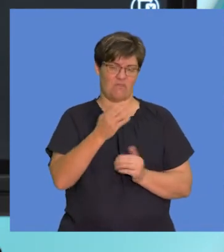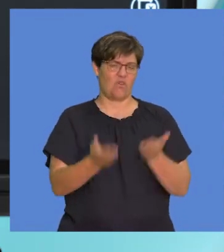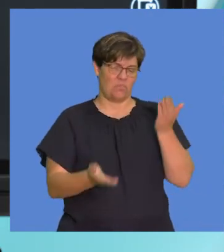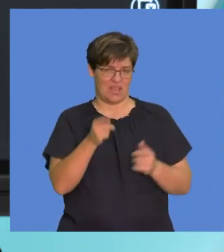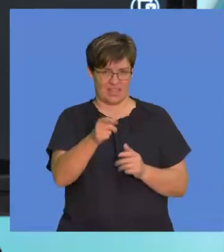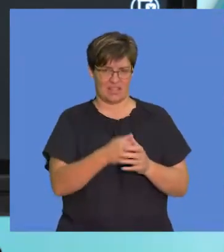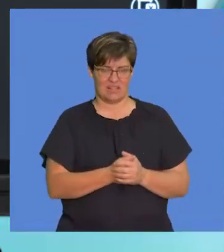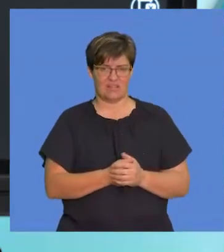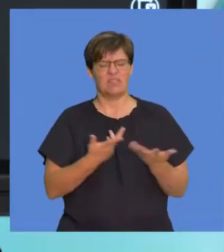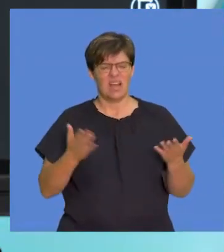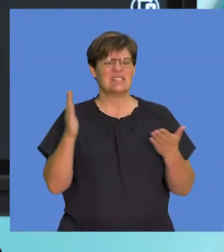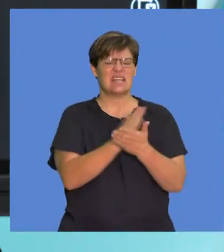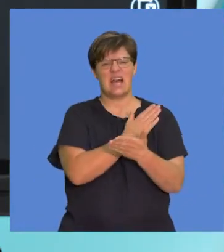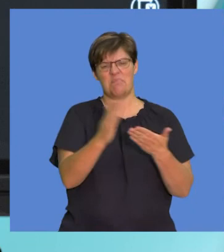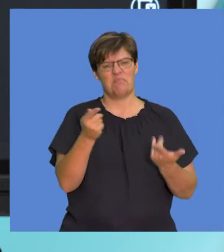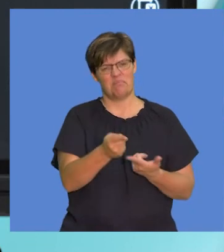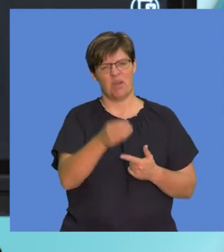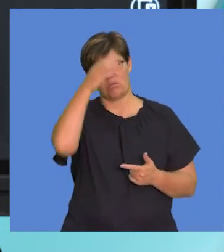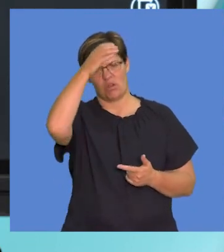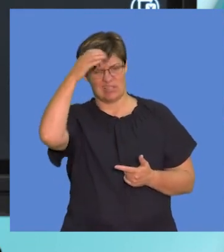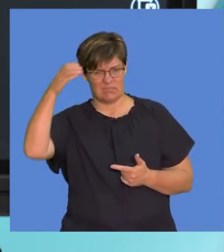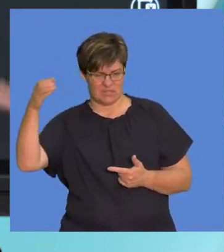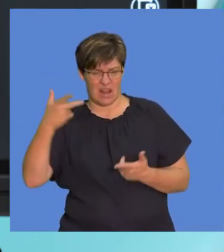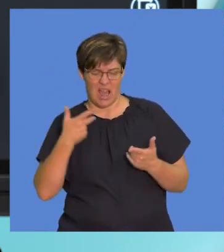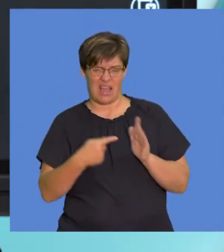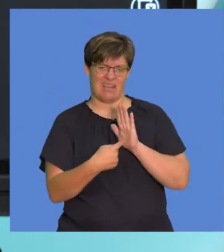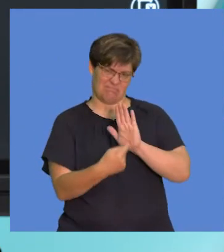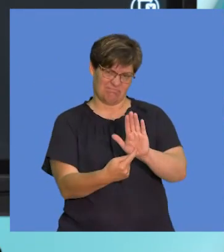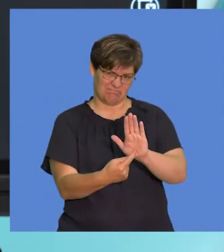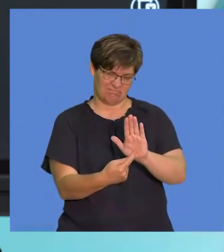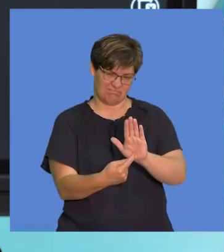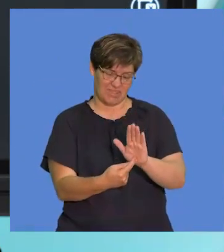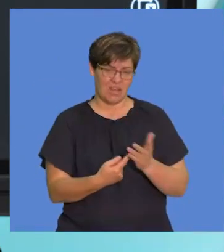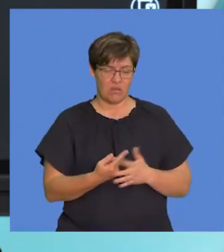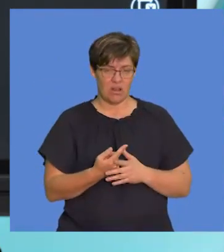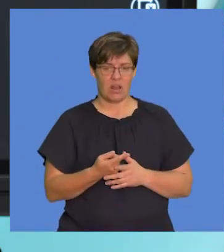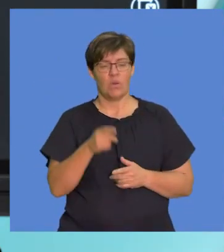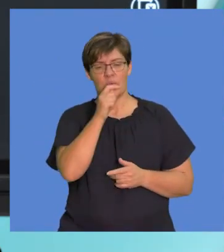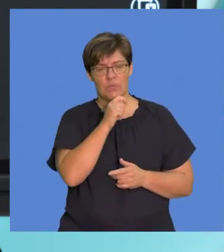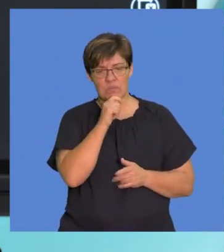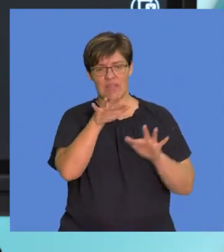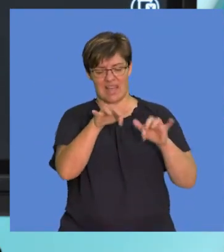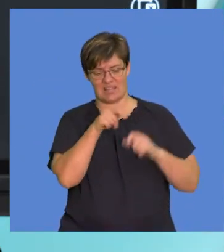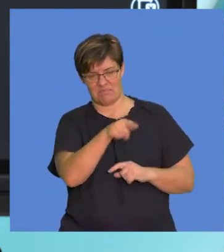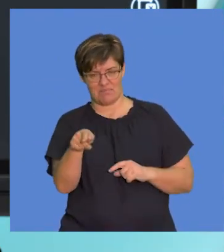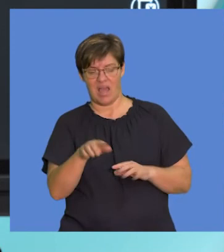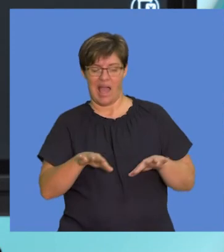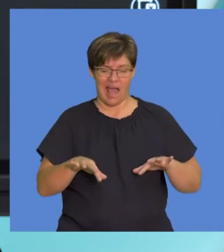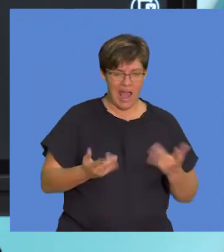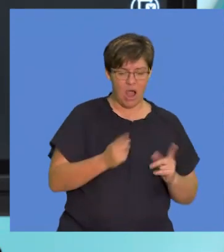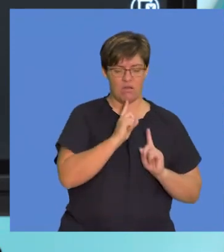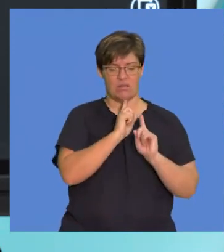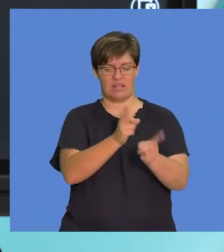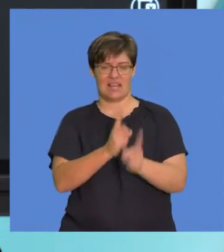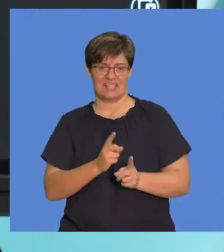quicker than the 6 ohm by comparison. Okay, so these are some of the the concepts as an example that we